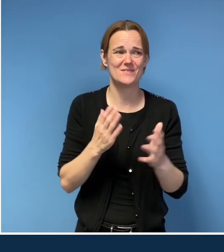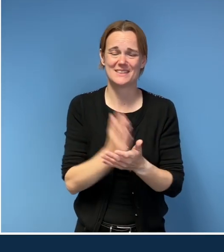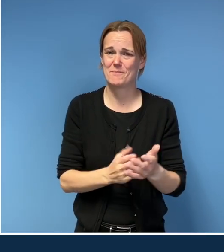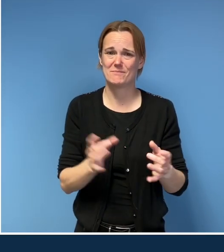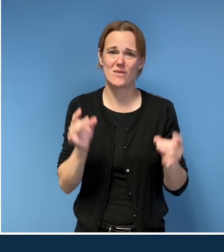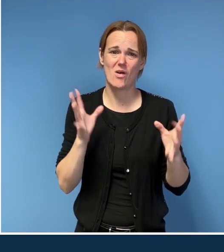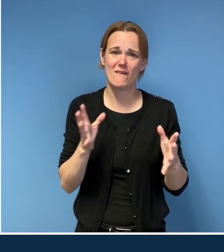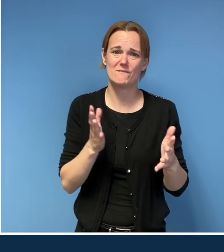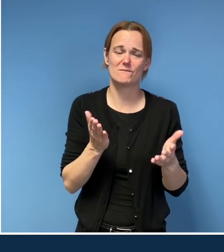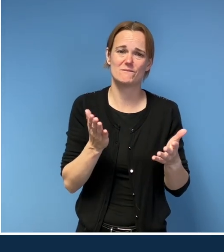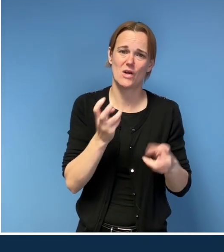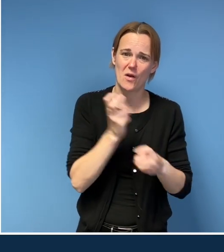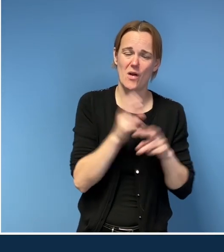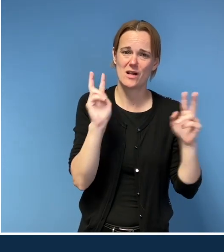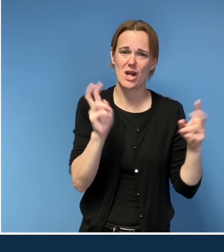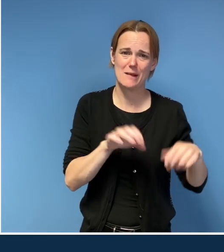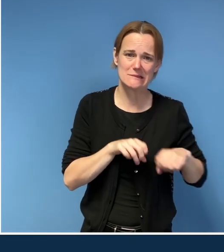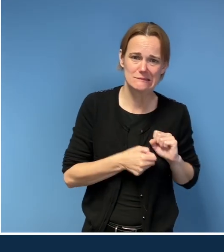this work? I think that,